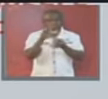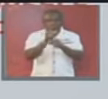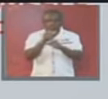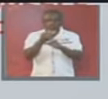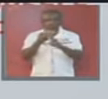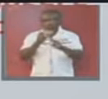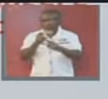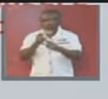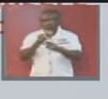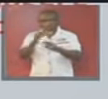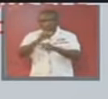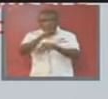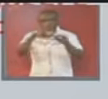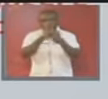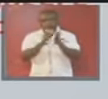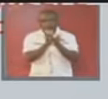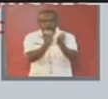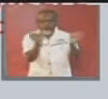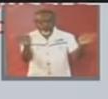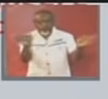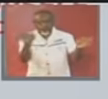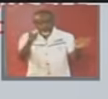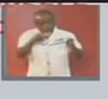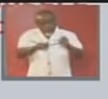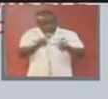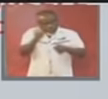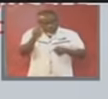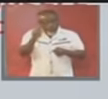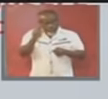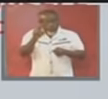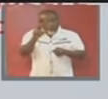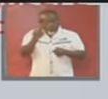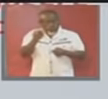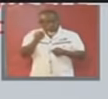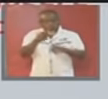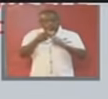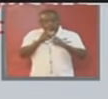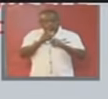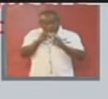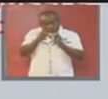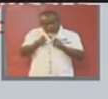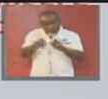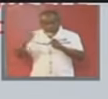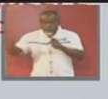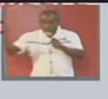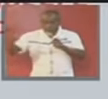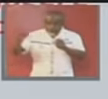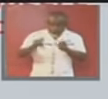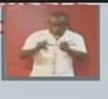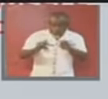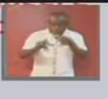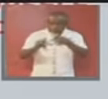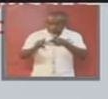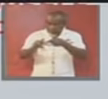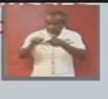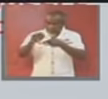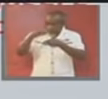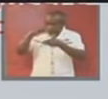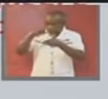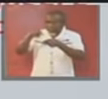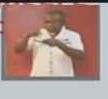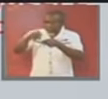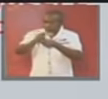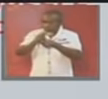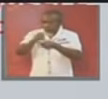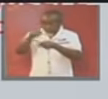the community in Trinidad and Tobago, because you are trying to find out if this variant has come into the country. Okay, Richard, and I